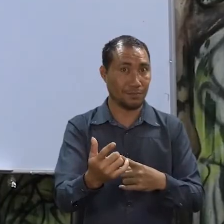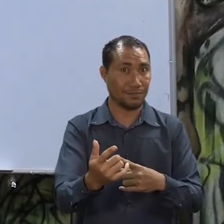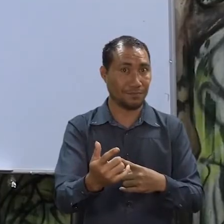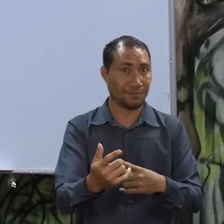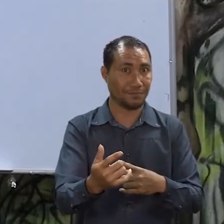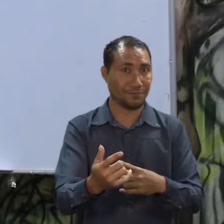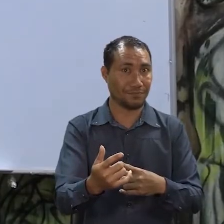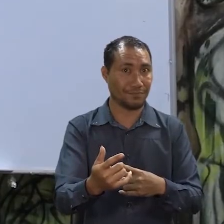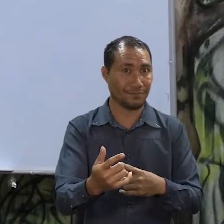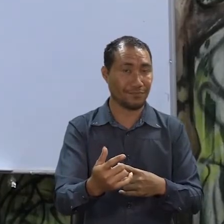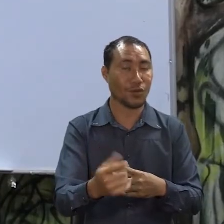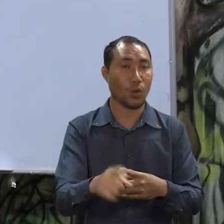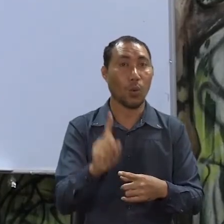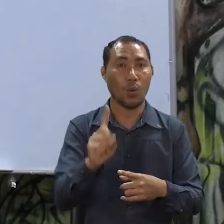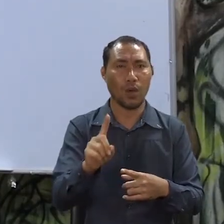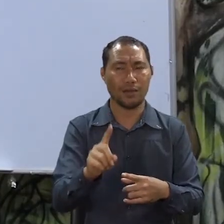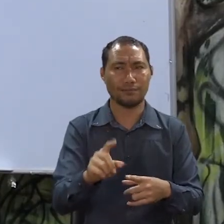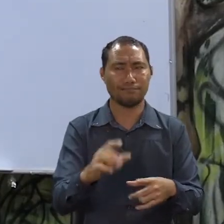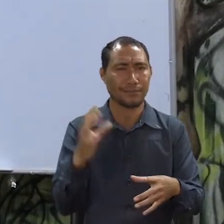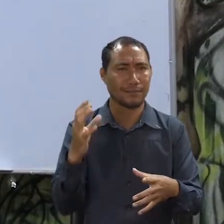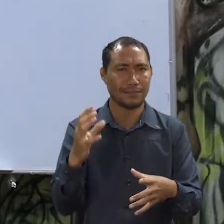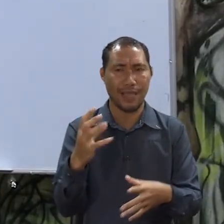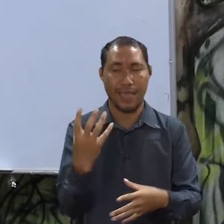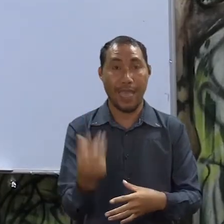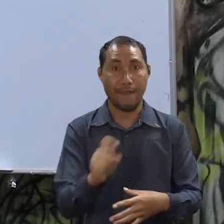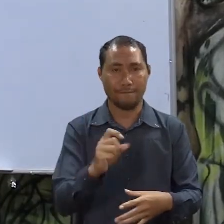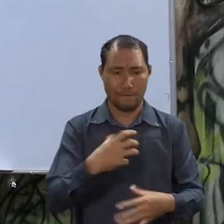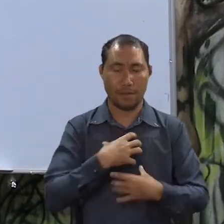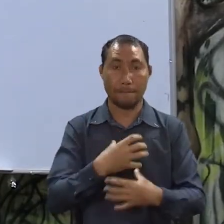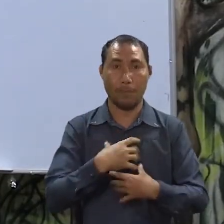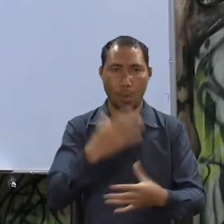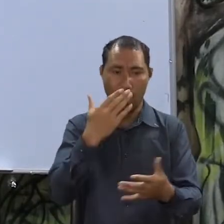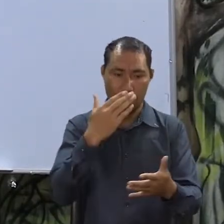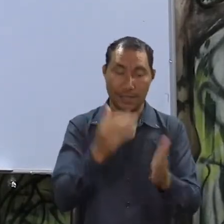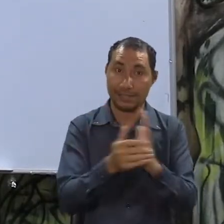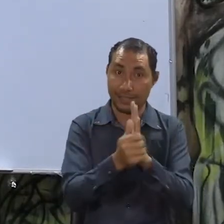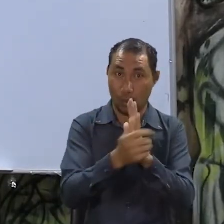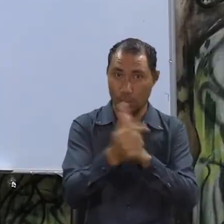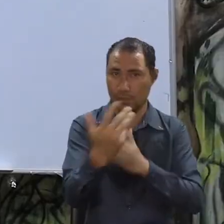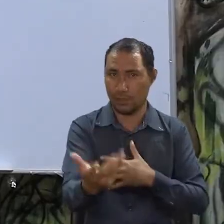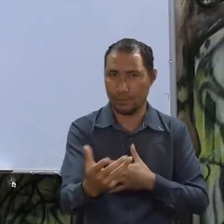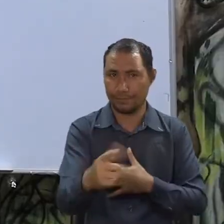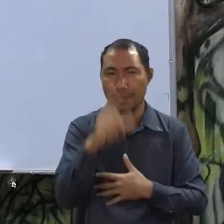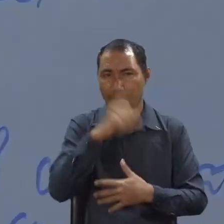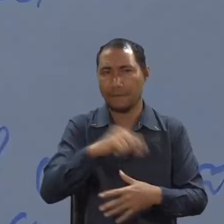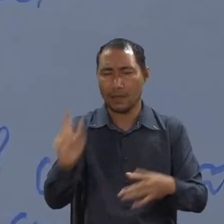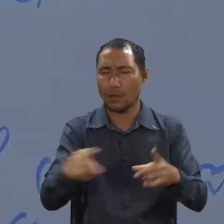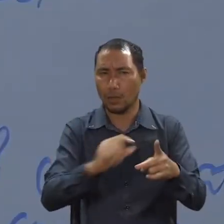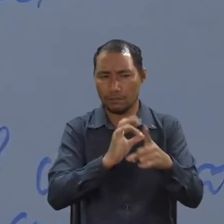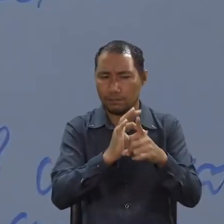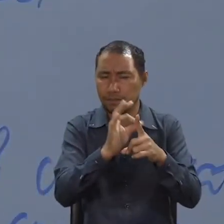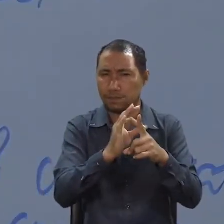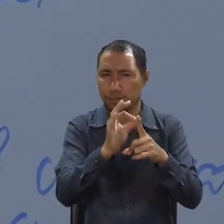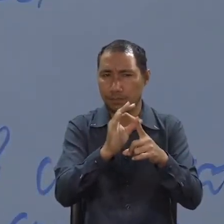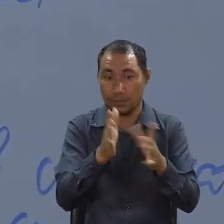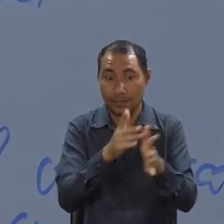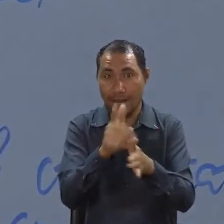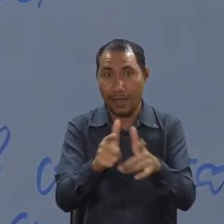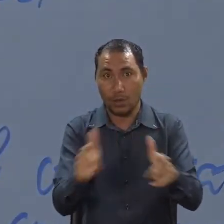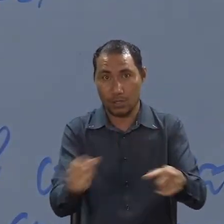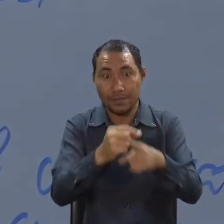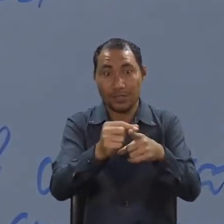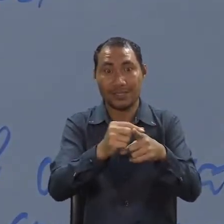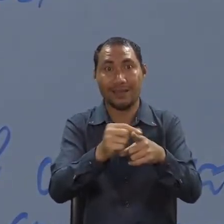gain extra skills. Ina ia mawhai o na whaalelea, i le ngangana Beretania, be